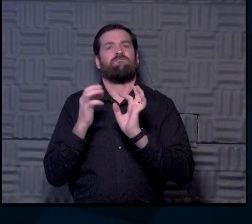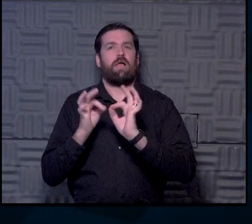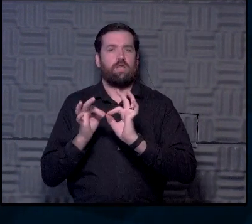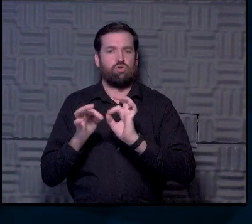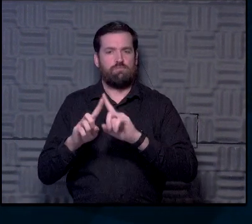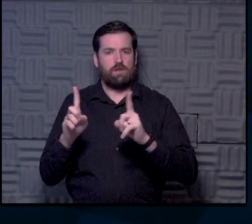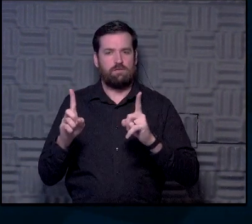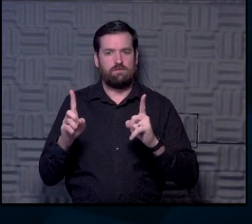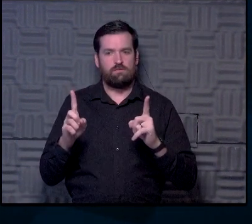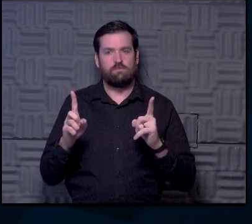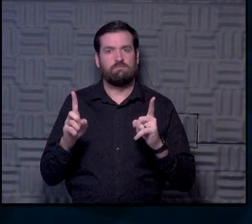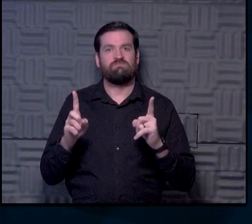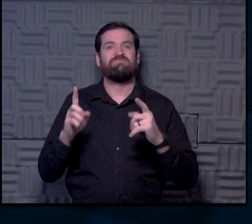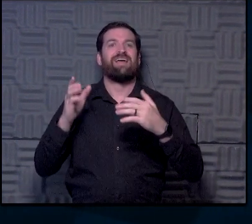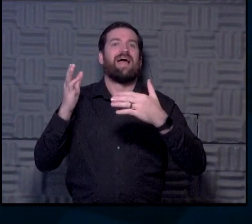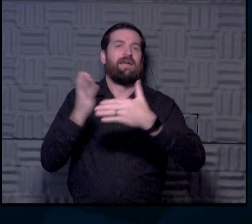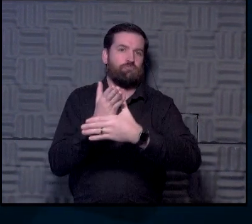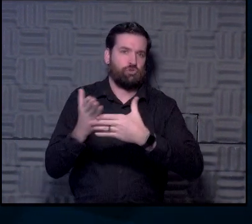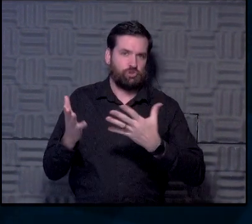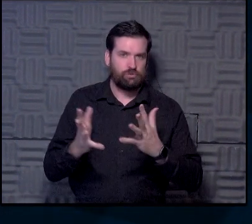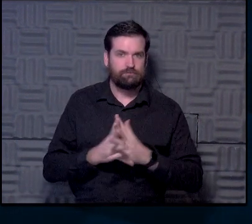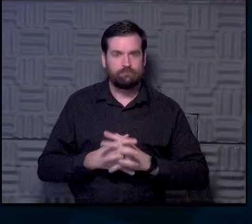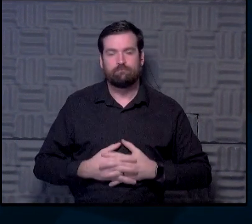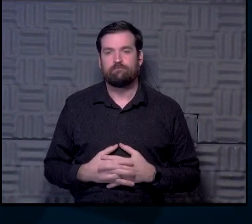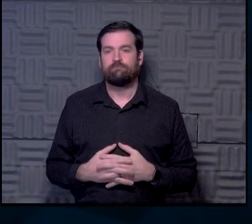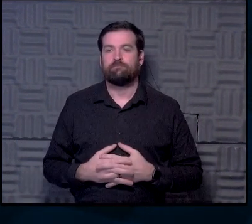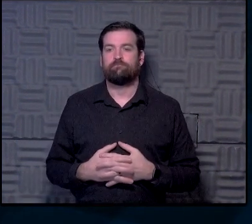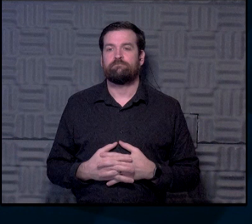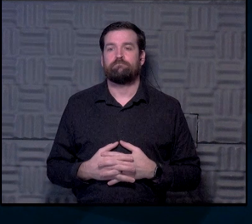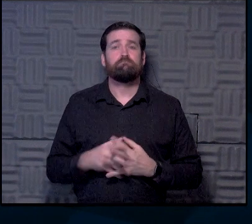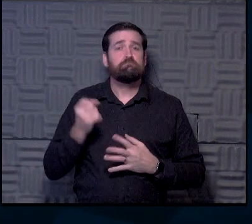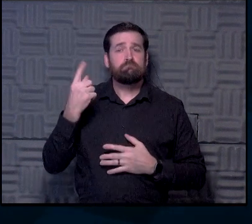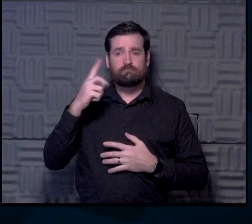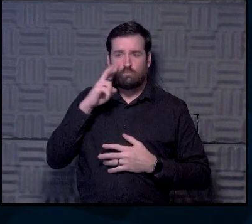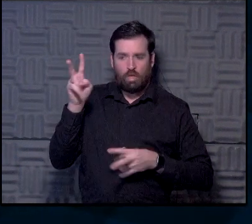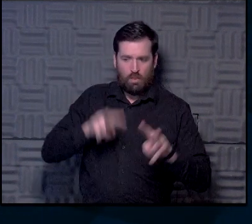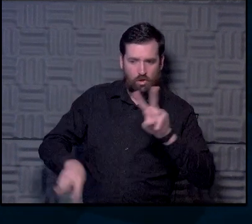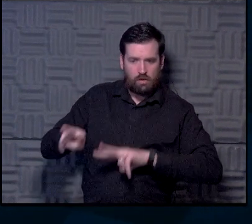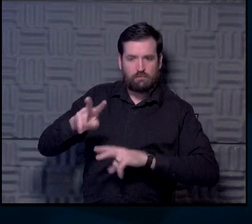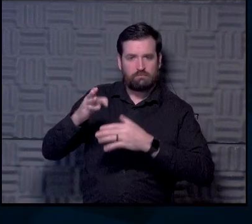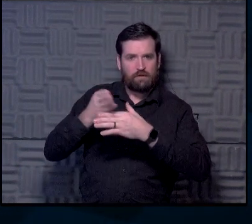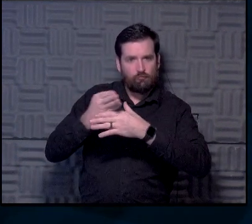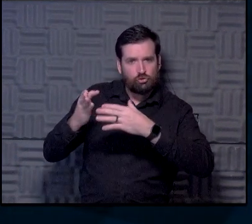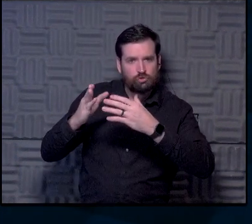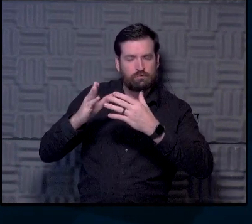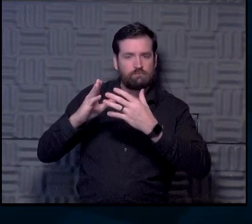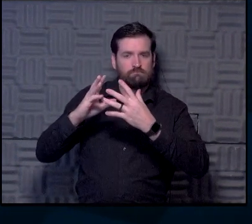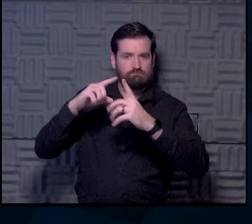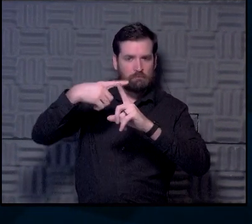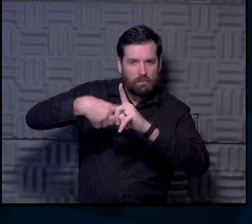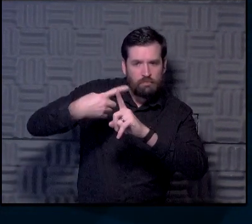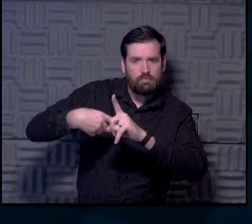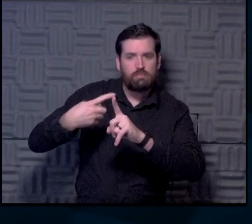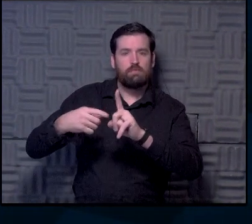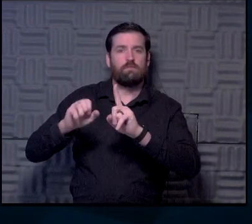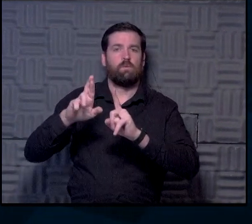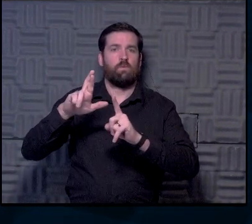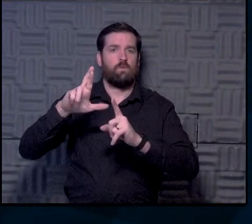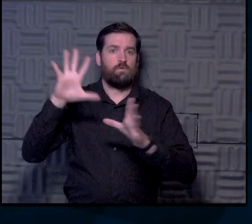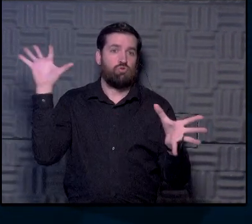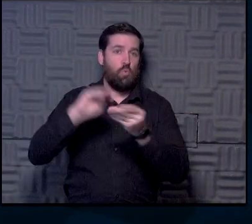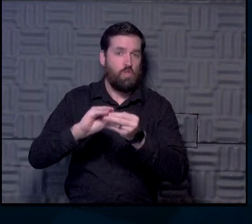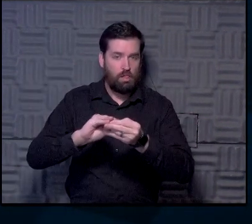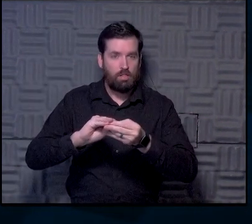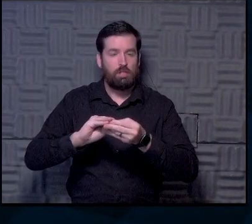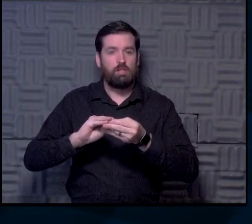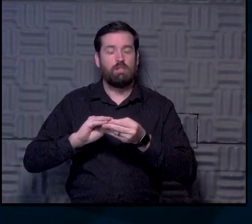big numbers in the sense of averages. And while we'll look at averages by month or averages over the course of time or totals,